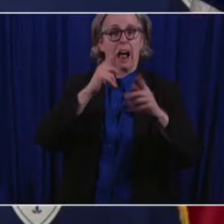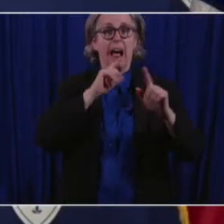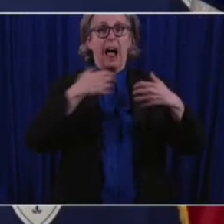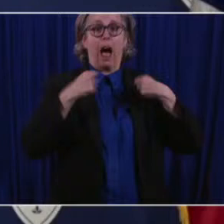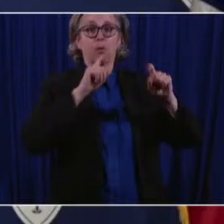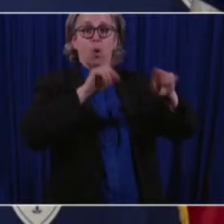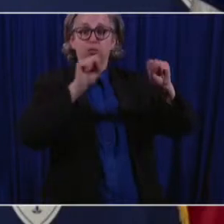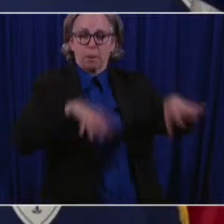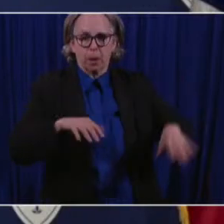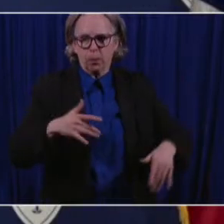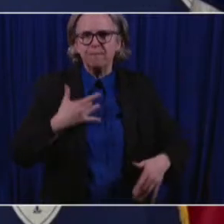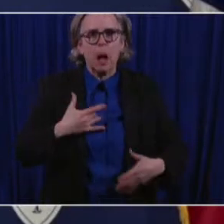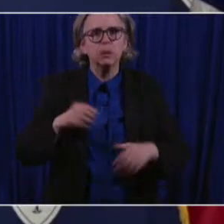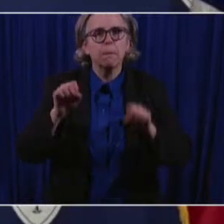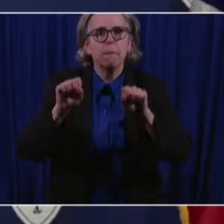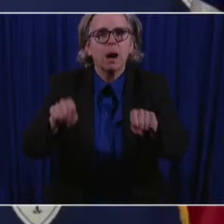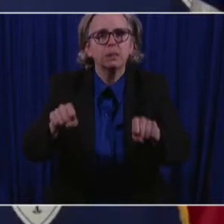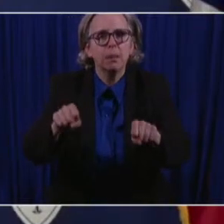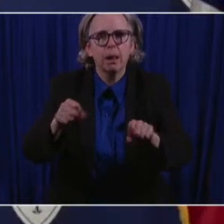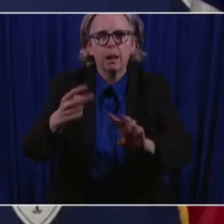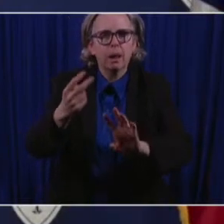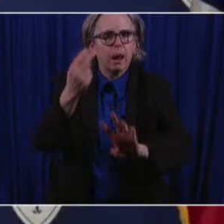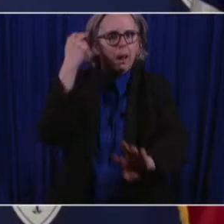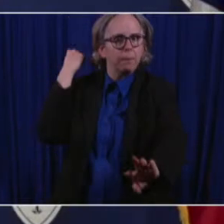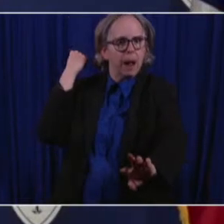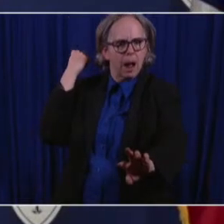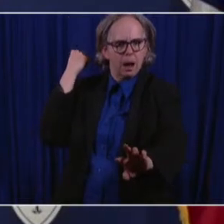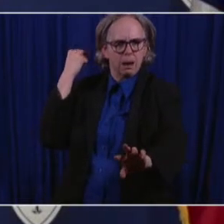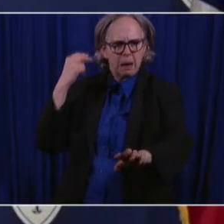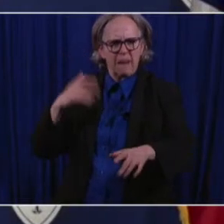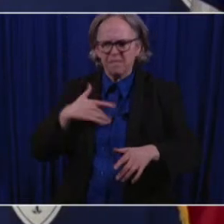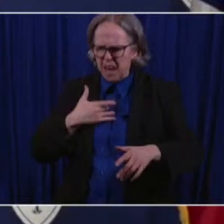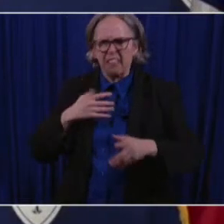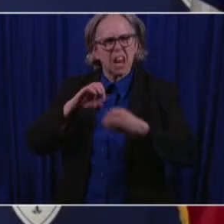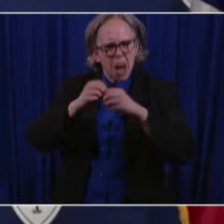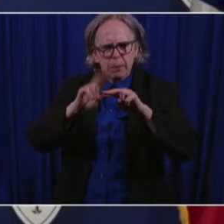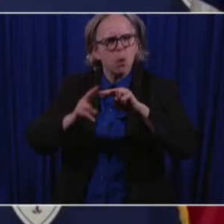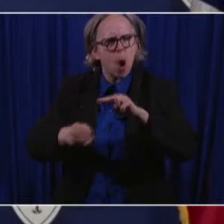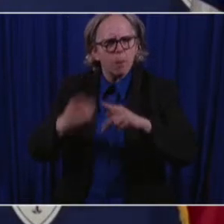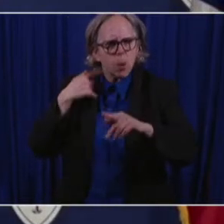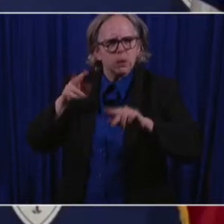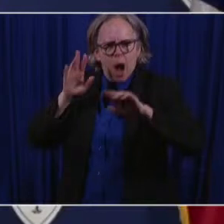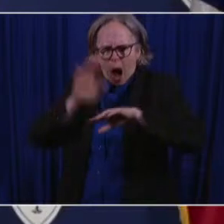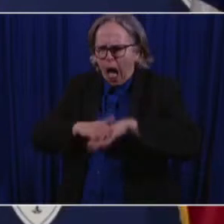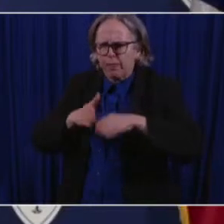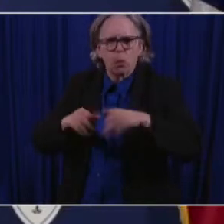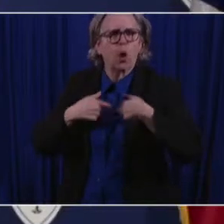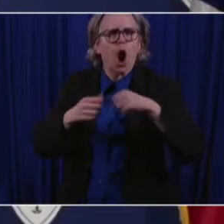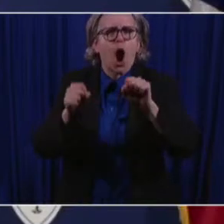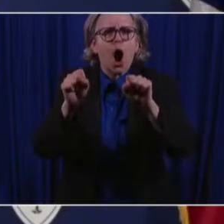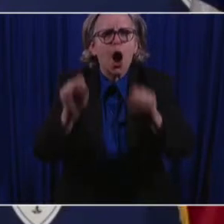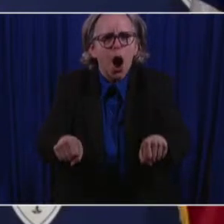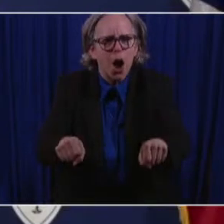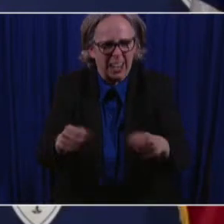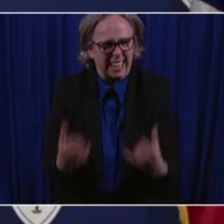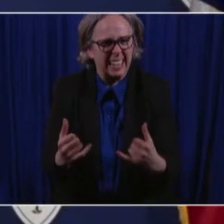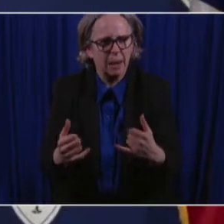going to let Dr. Vanderhoff answer the question, because the question is,